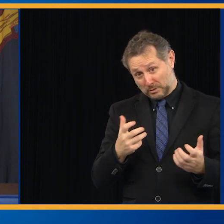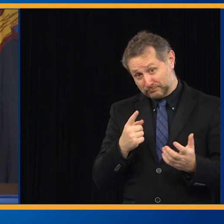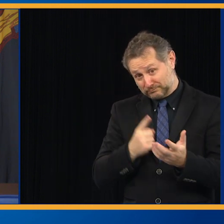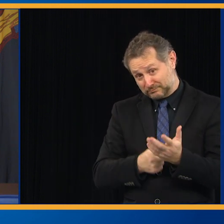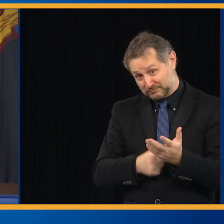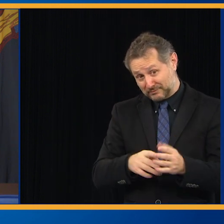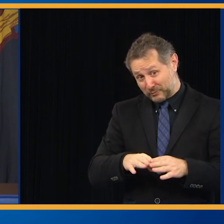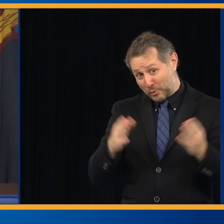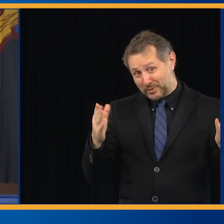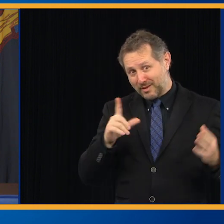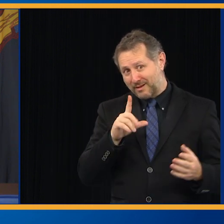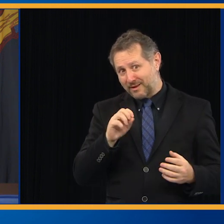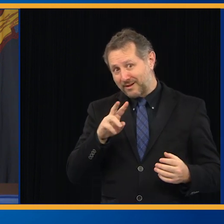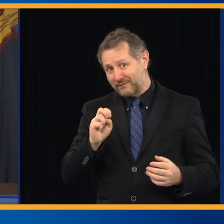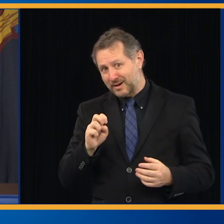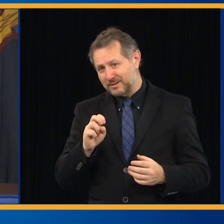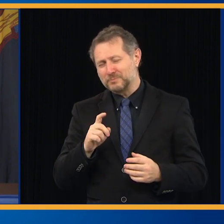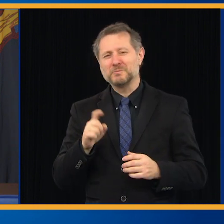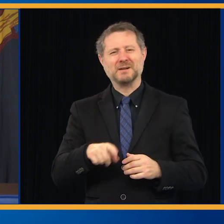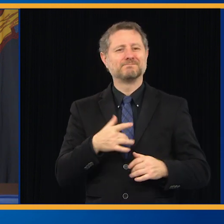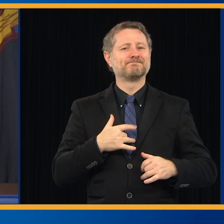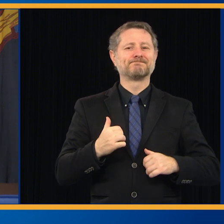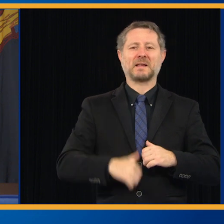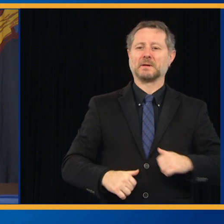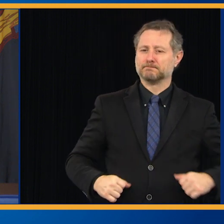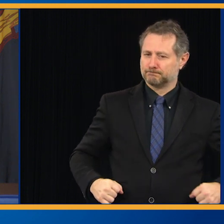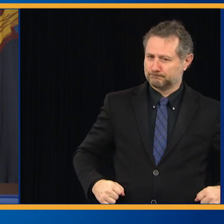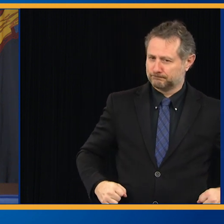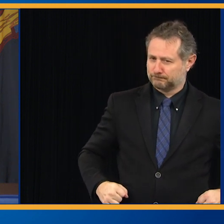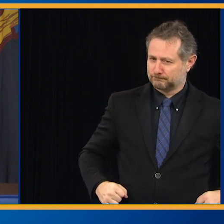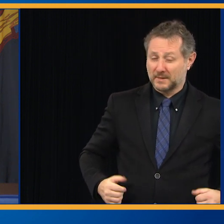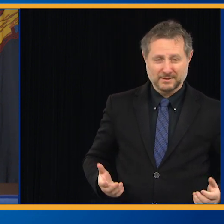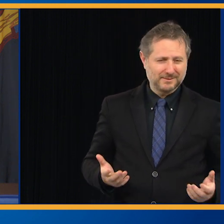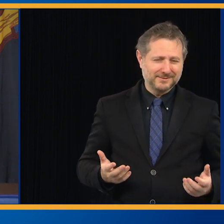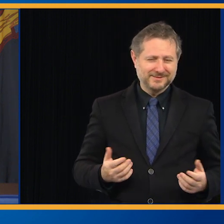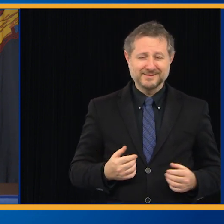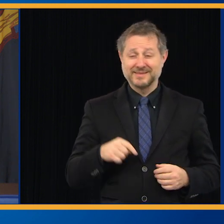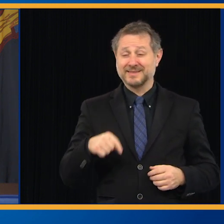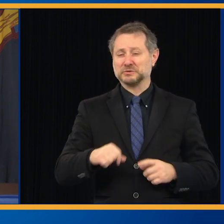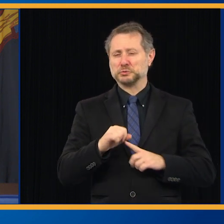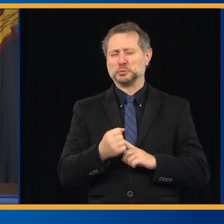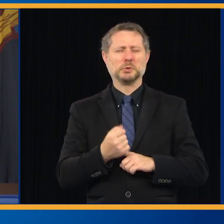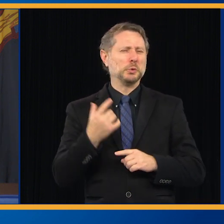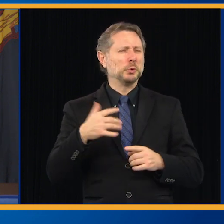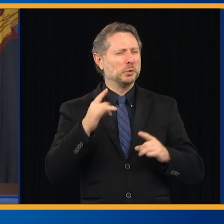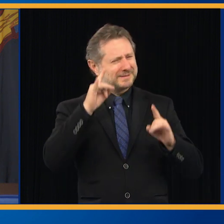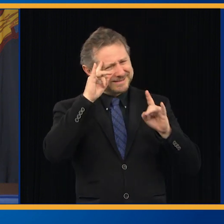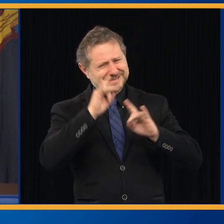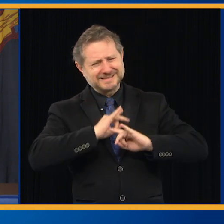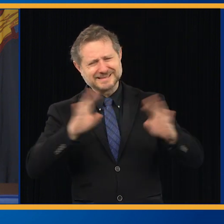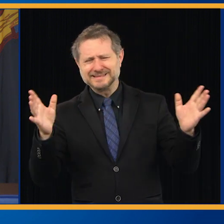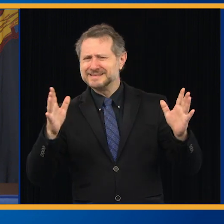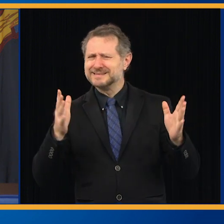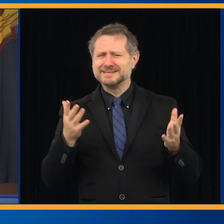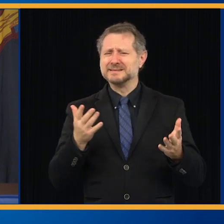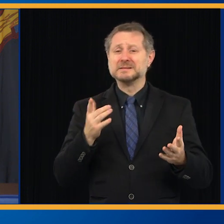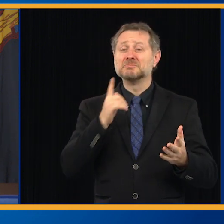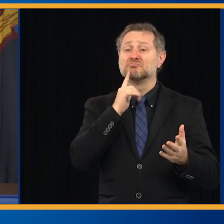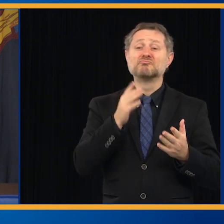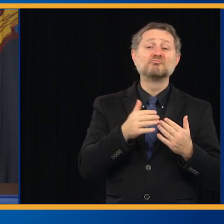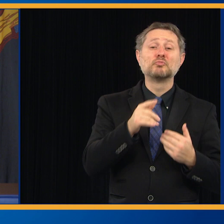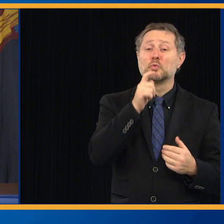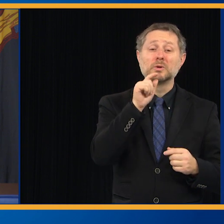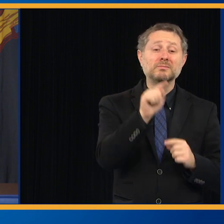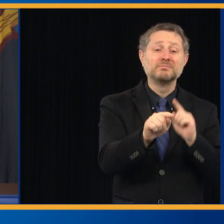we all need it now, because this is hard on everyone. It is hard. I don't care who you are. You